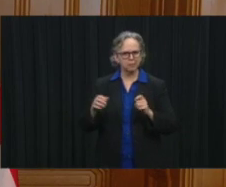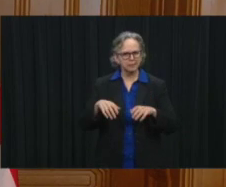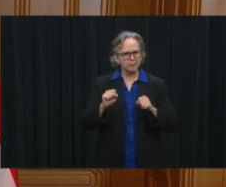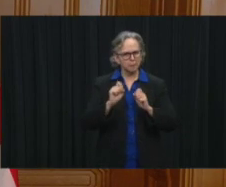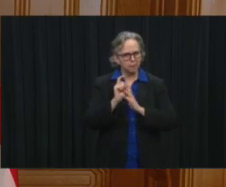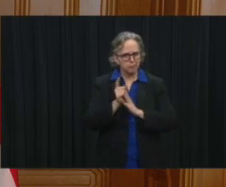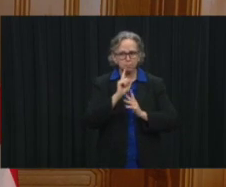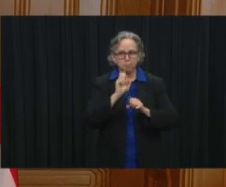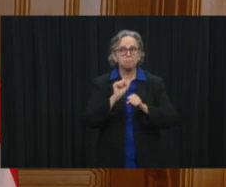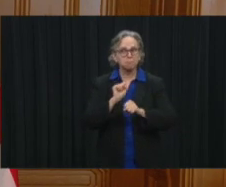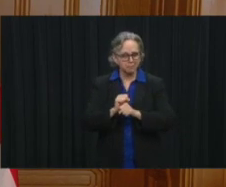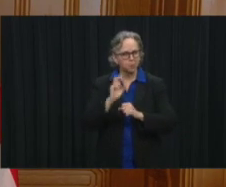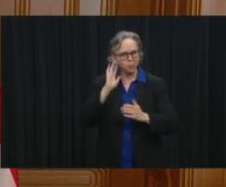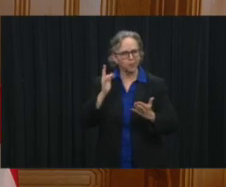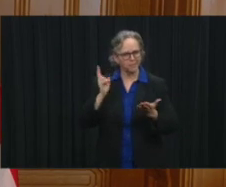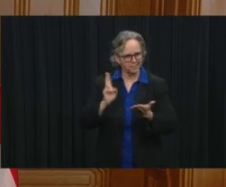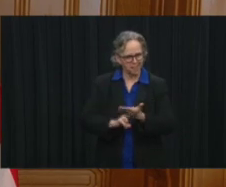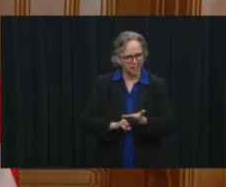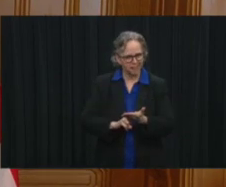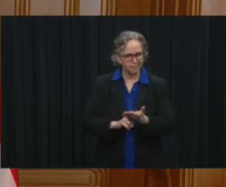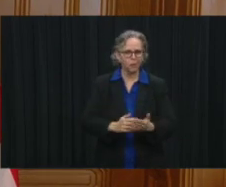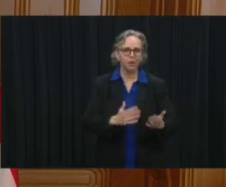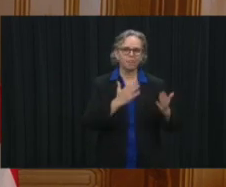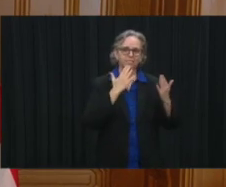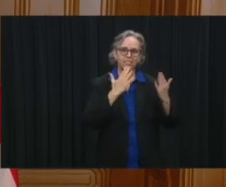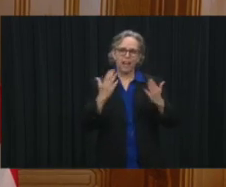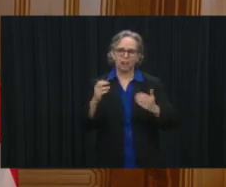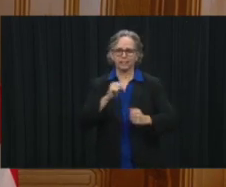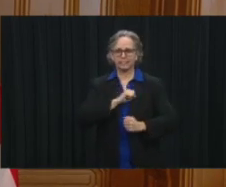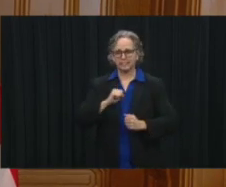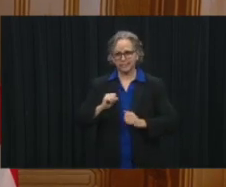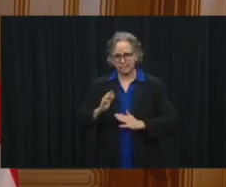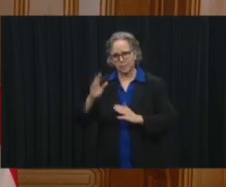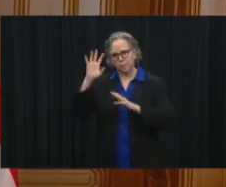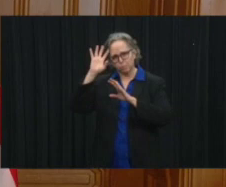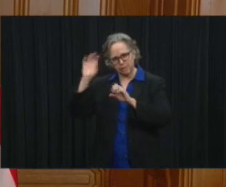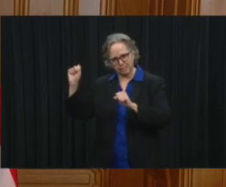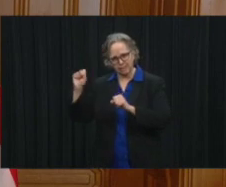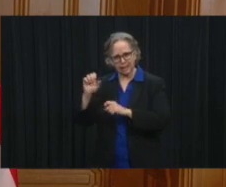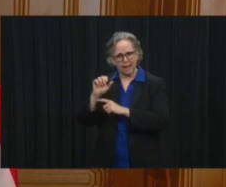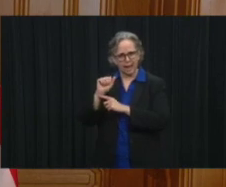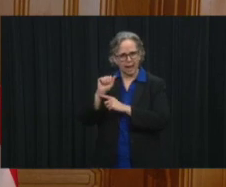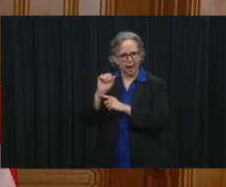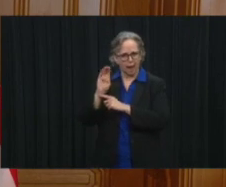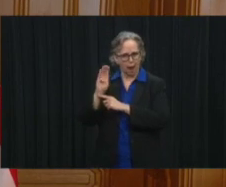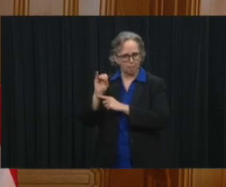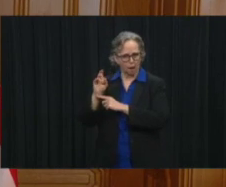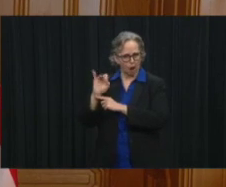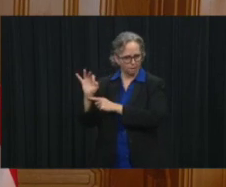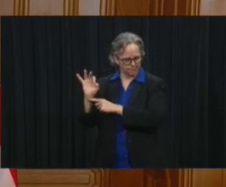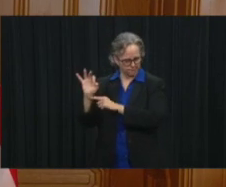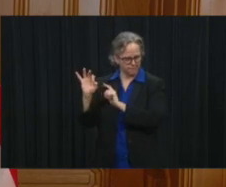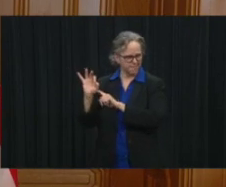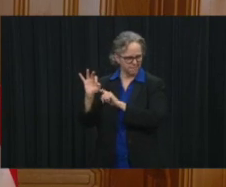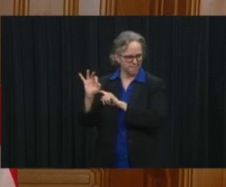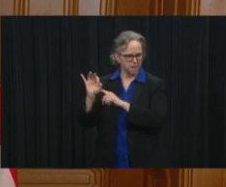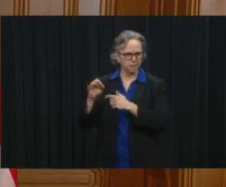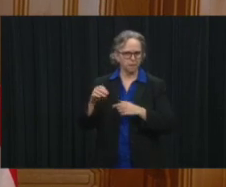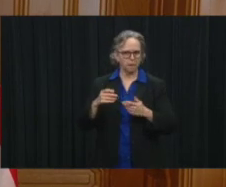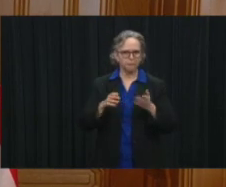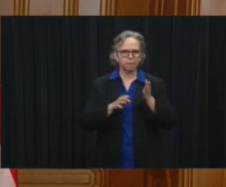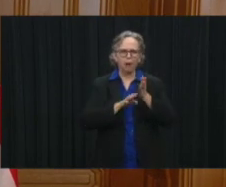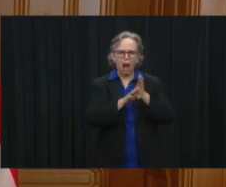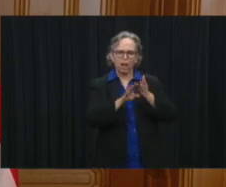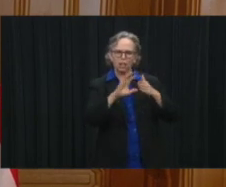thank Senate President Obhoff, Minority Leader Yuko, Speaker